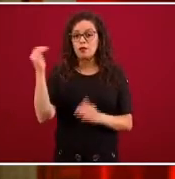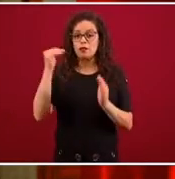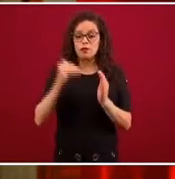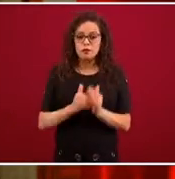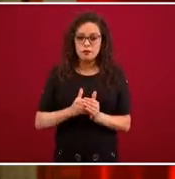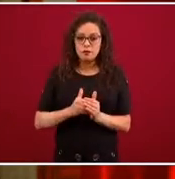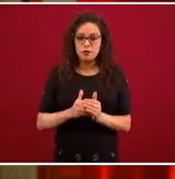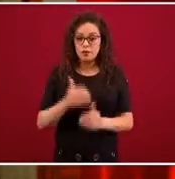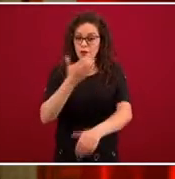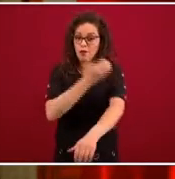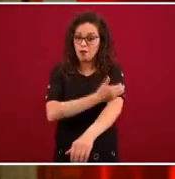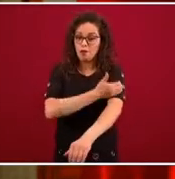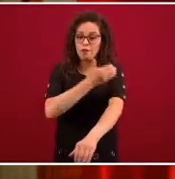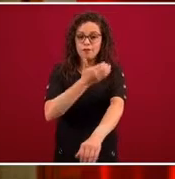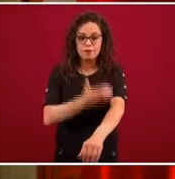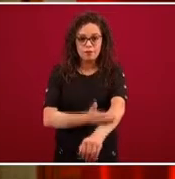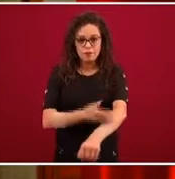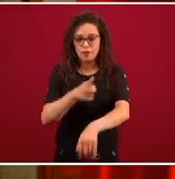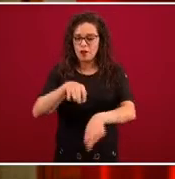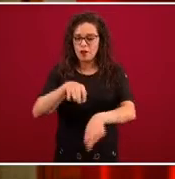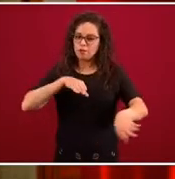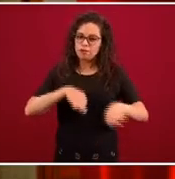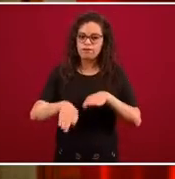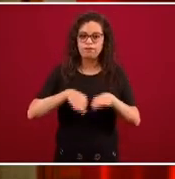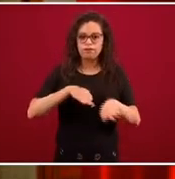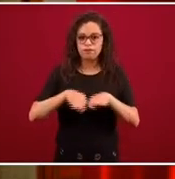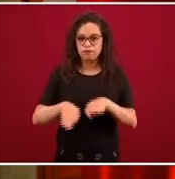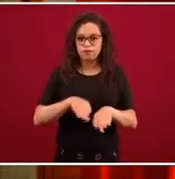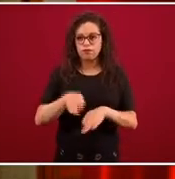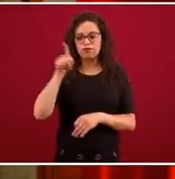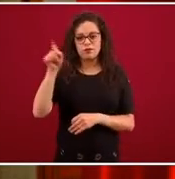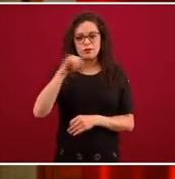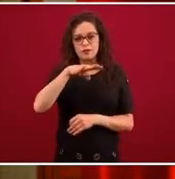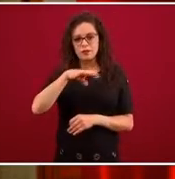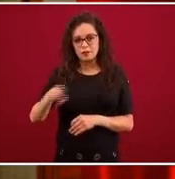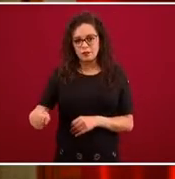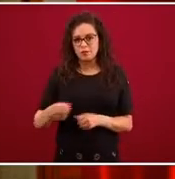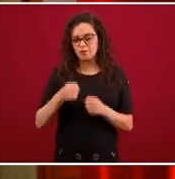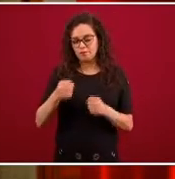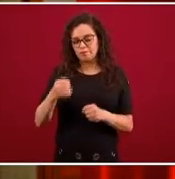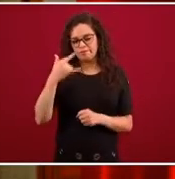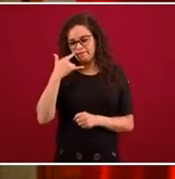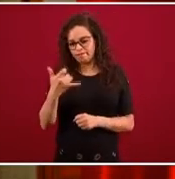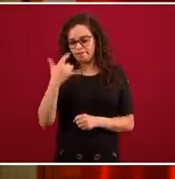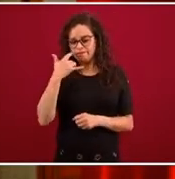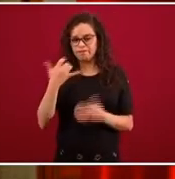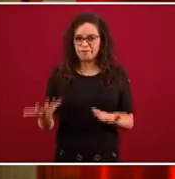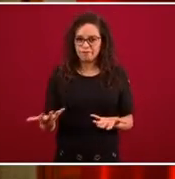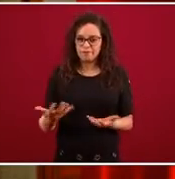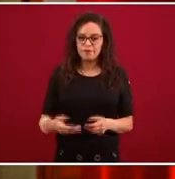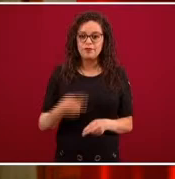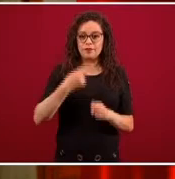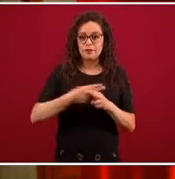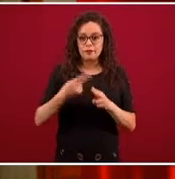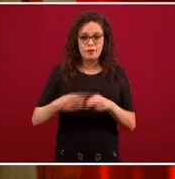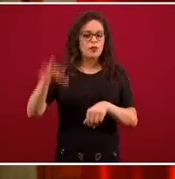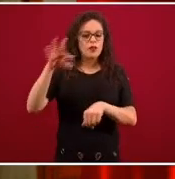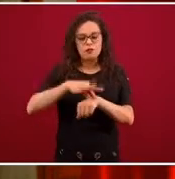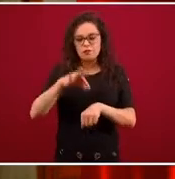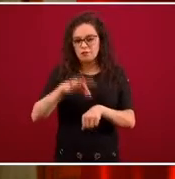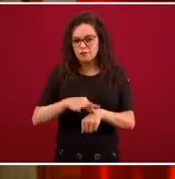400,000 colleagues of mine at EAMS do. And these people, we're talking about